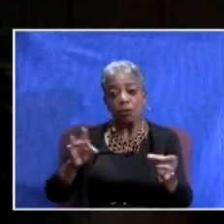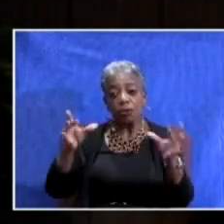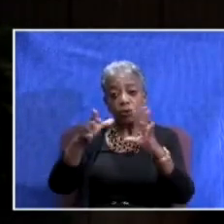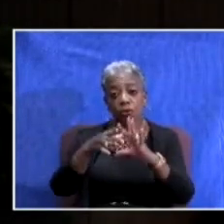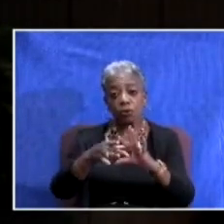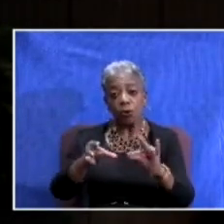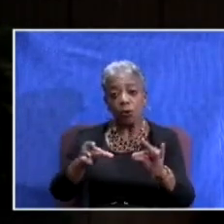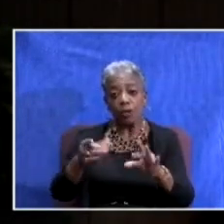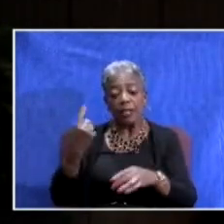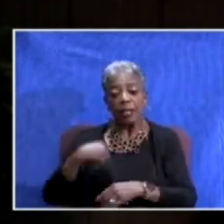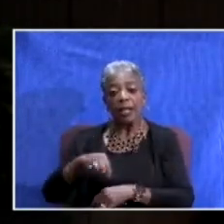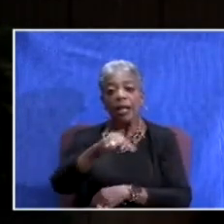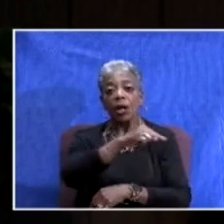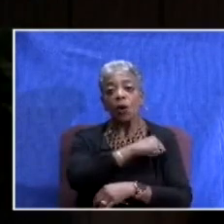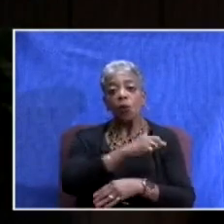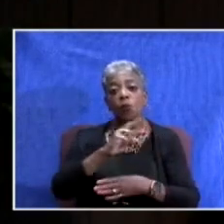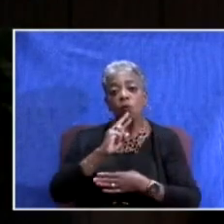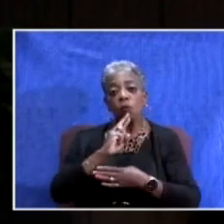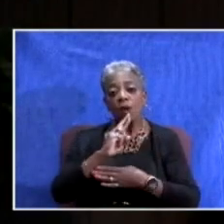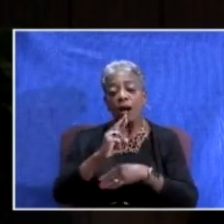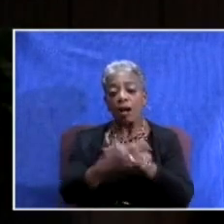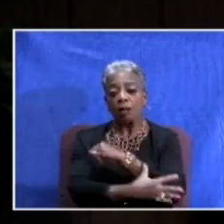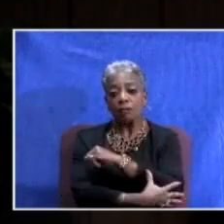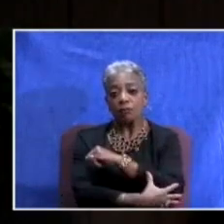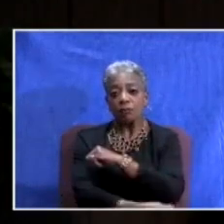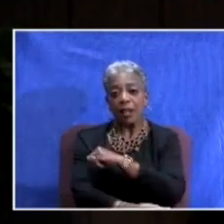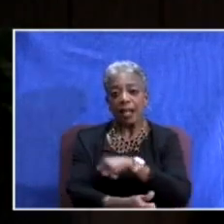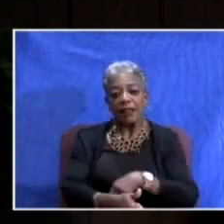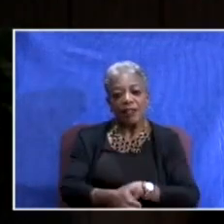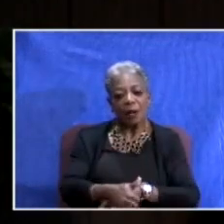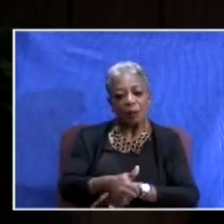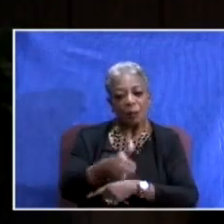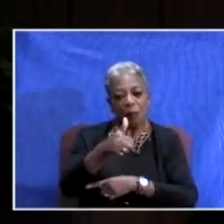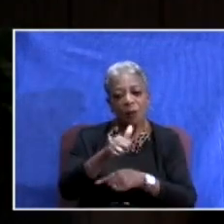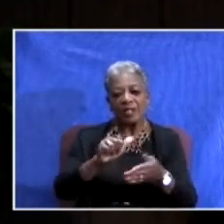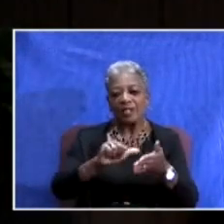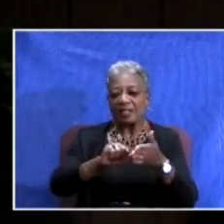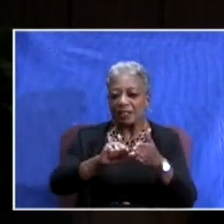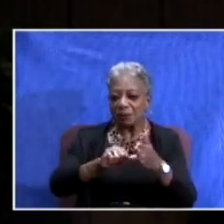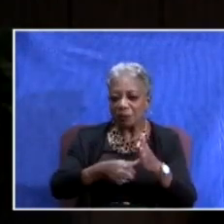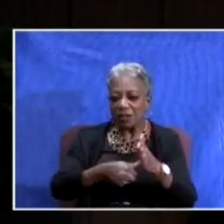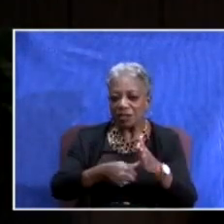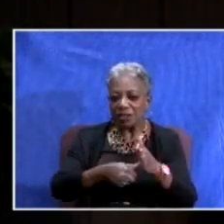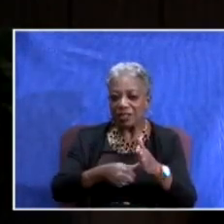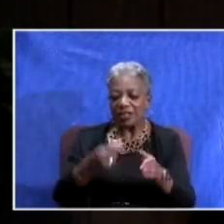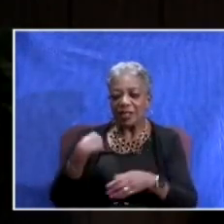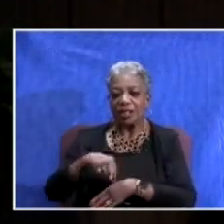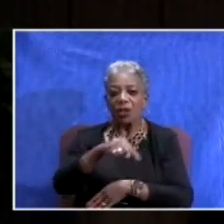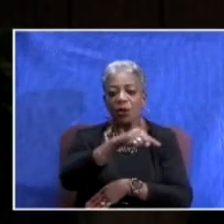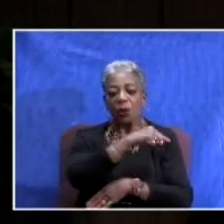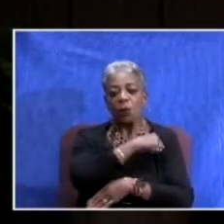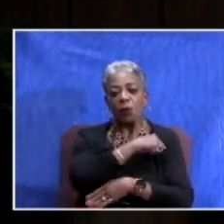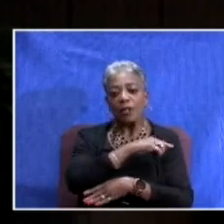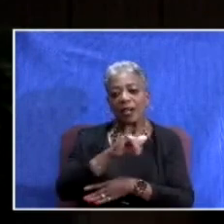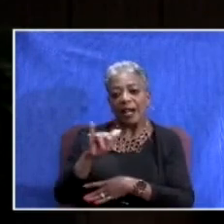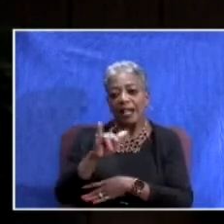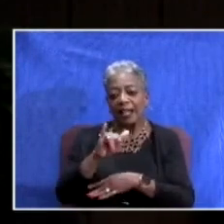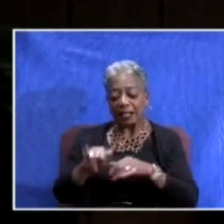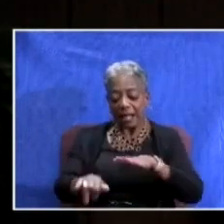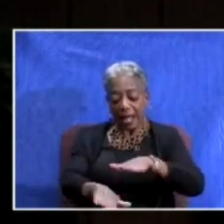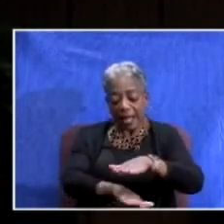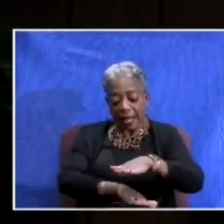And we are the poorest expression of it. We are. We're at the bottom of the bottom, black people. I know you see the